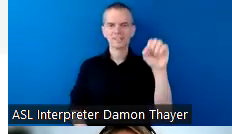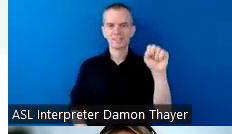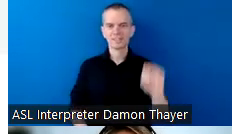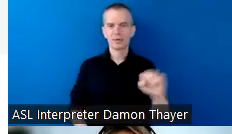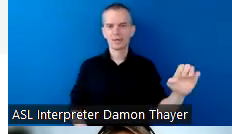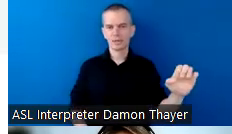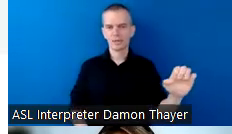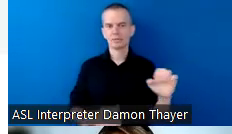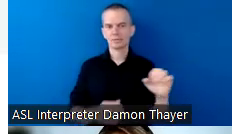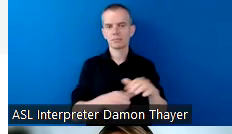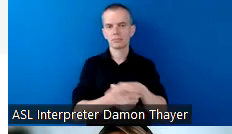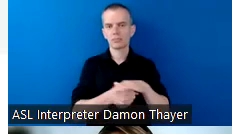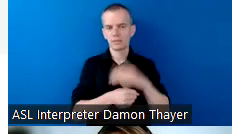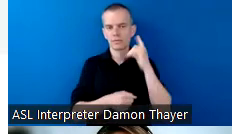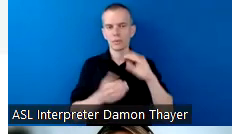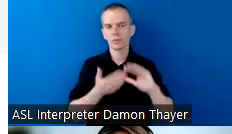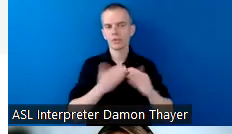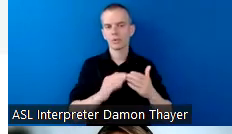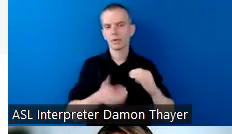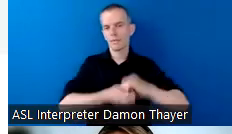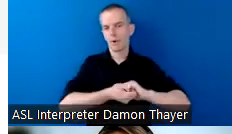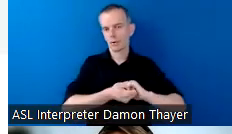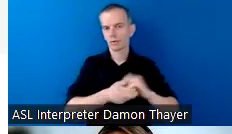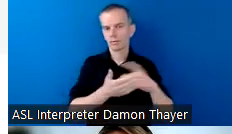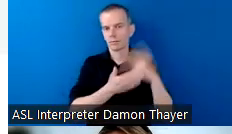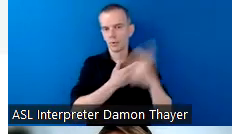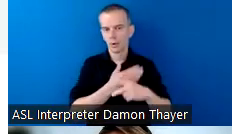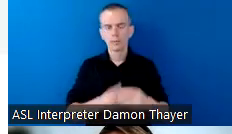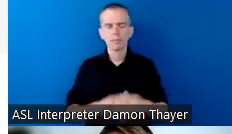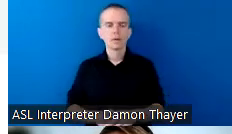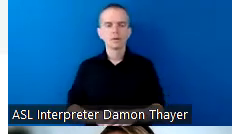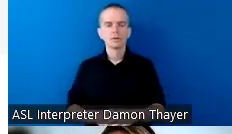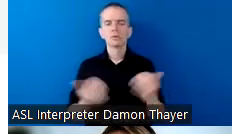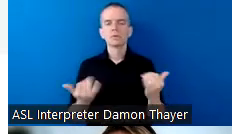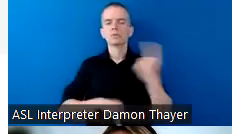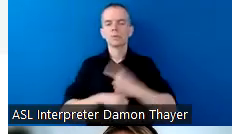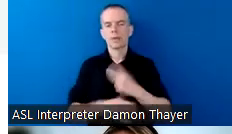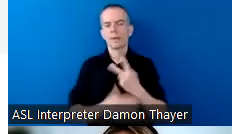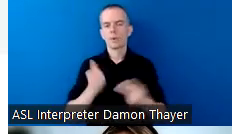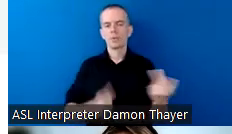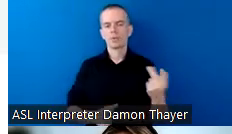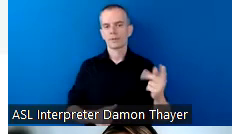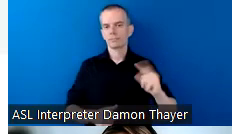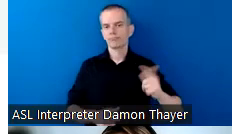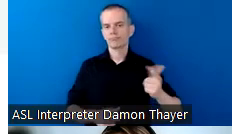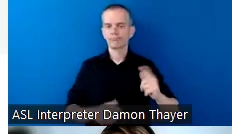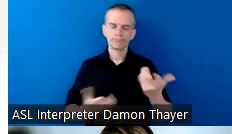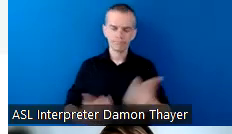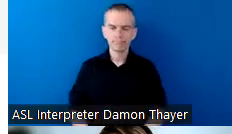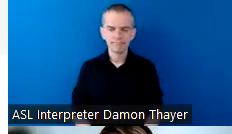the Community Partner Outreach Program. And throughout today's session, you'll be hearing from both of us as we help facilitate and guide the conversation.